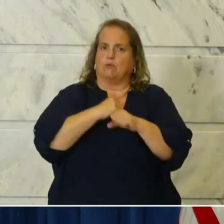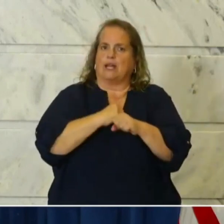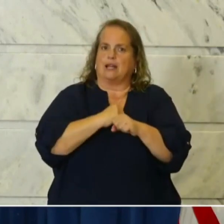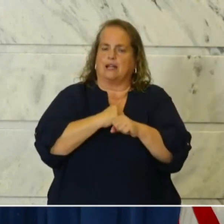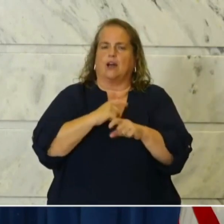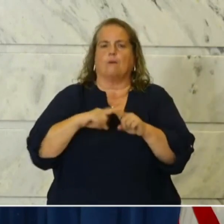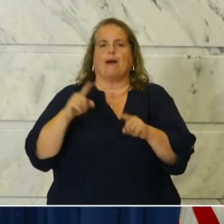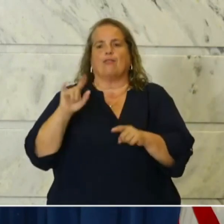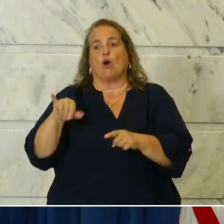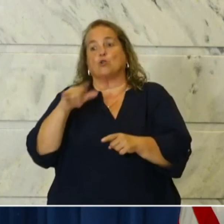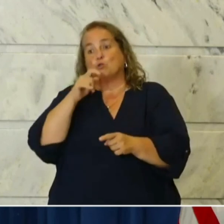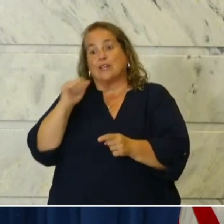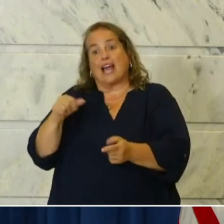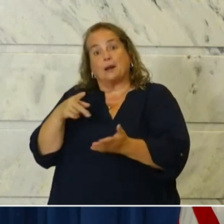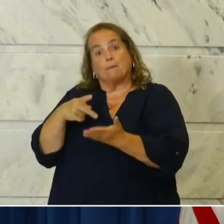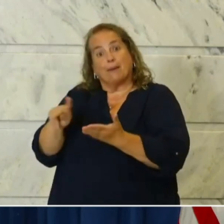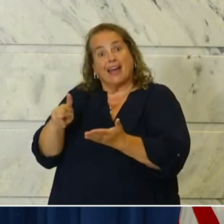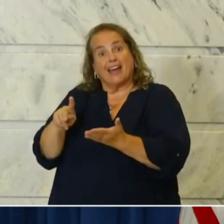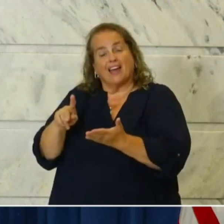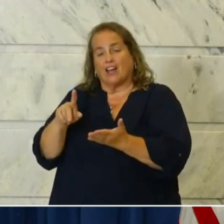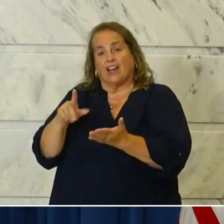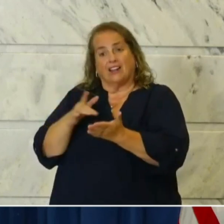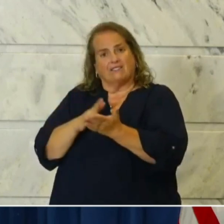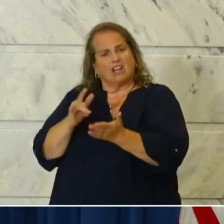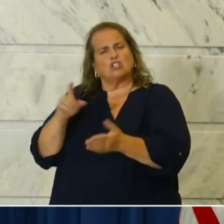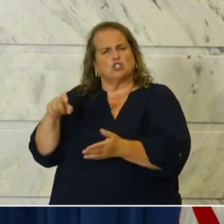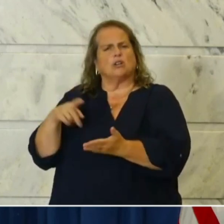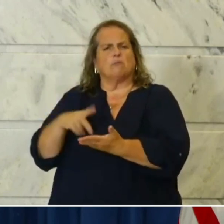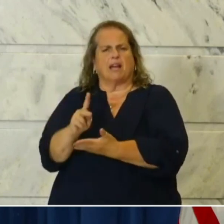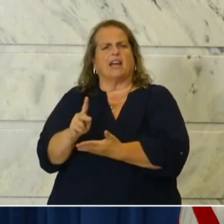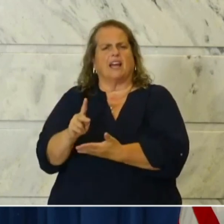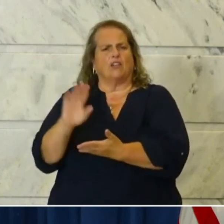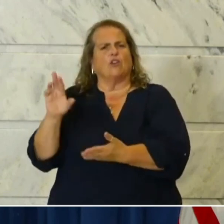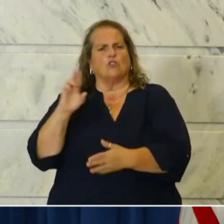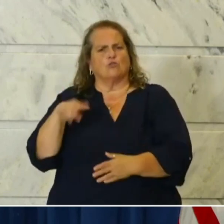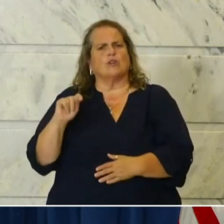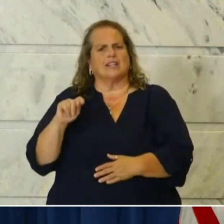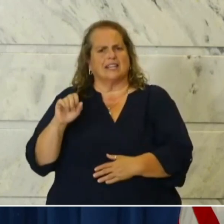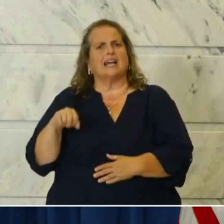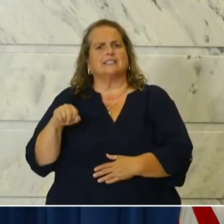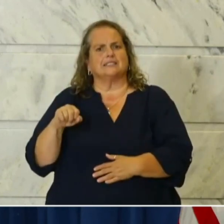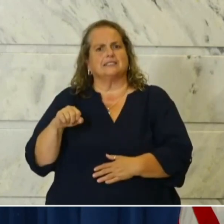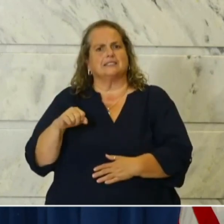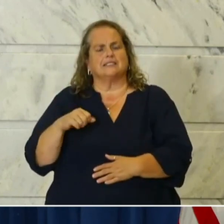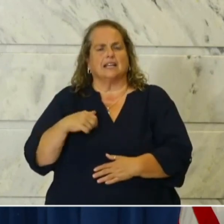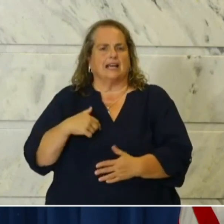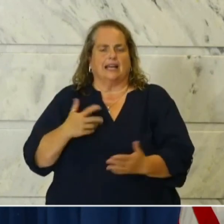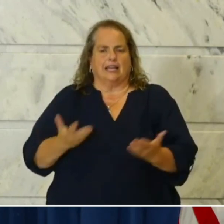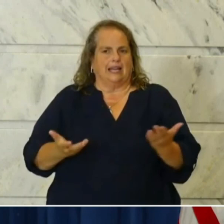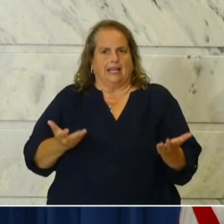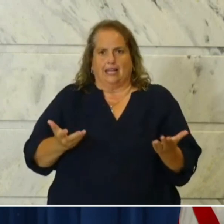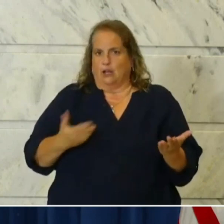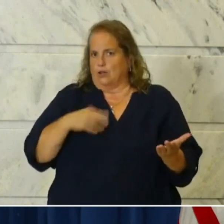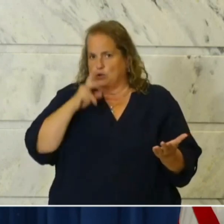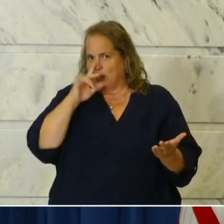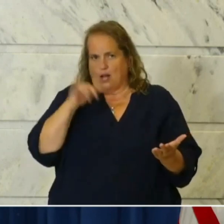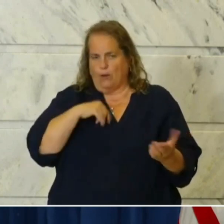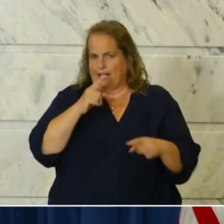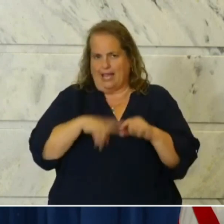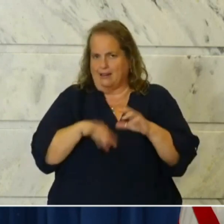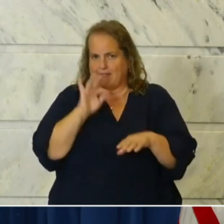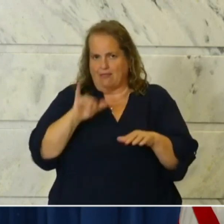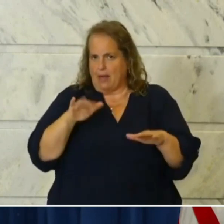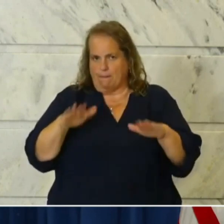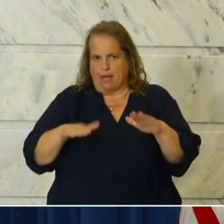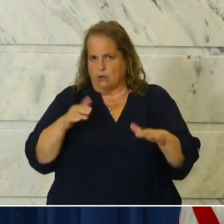but those that can pay should be paying their rent. I'm not hopeful we're finding that balance today. And